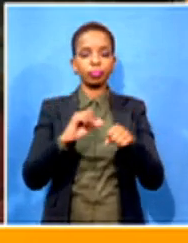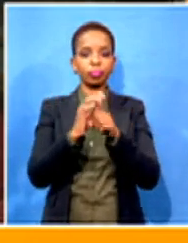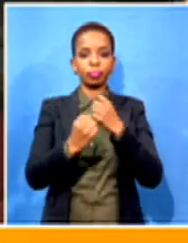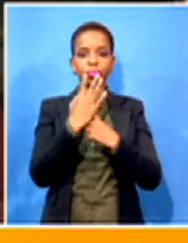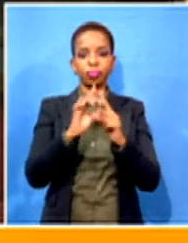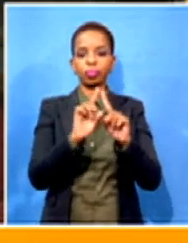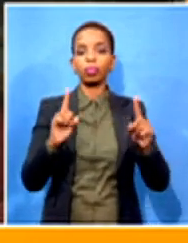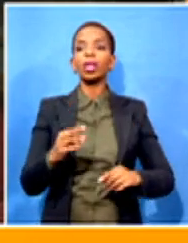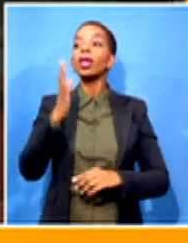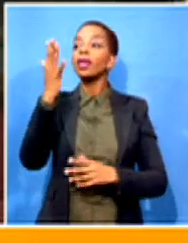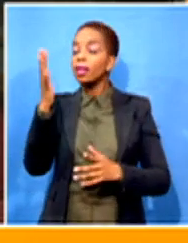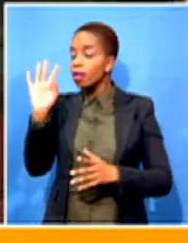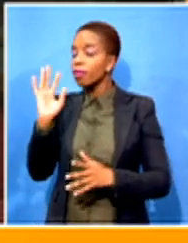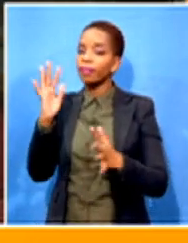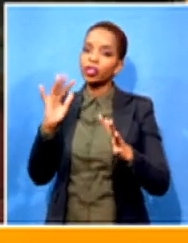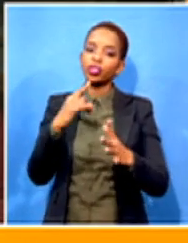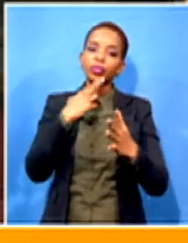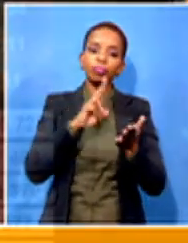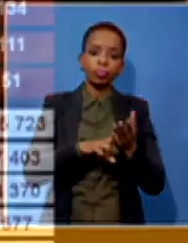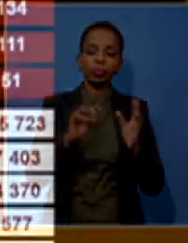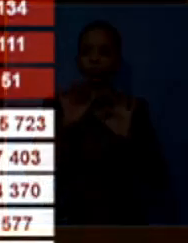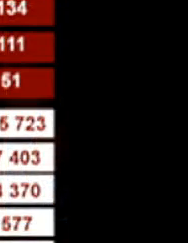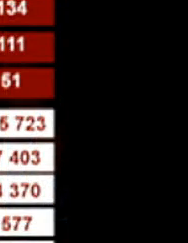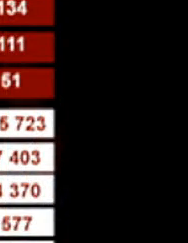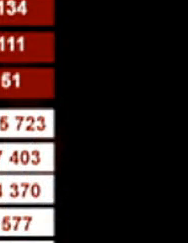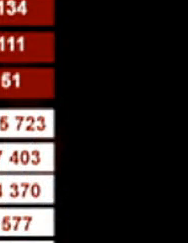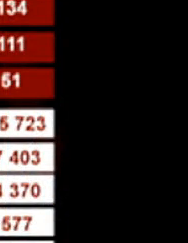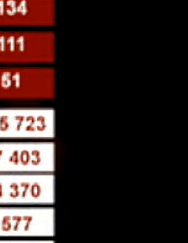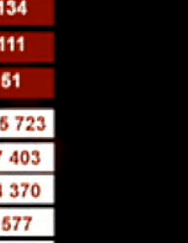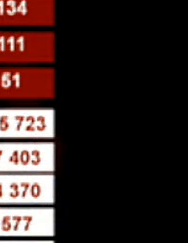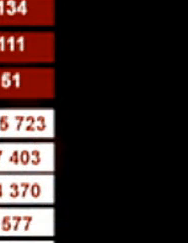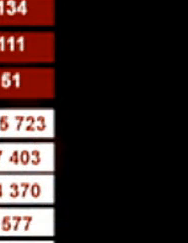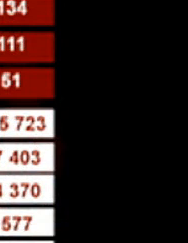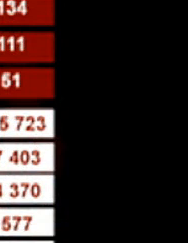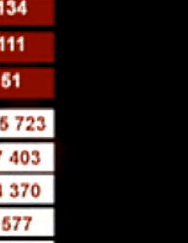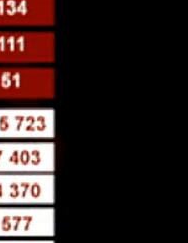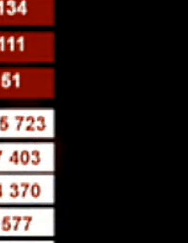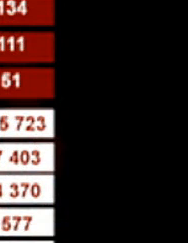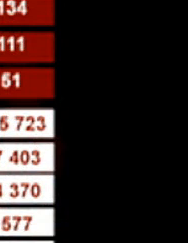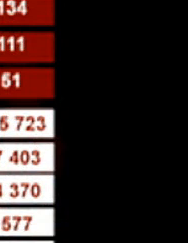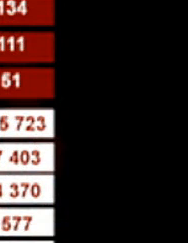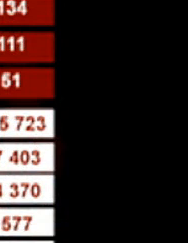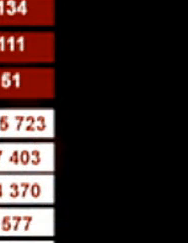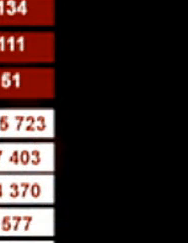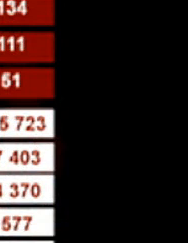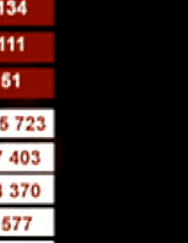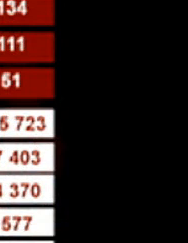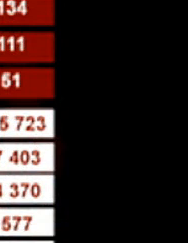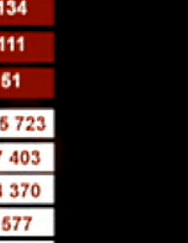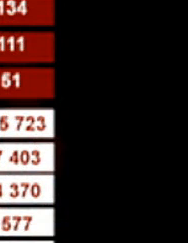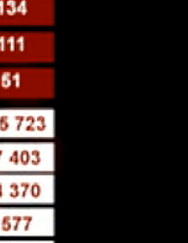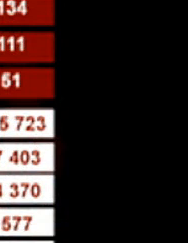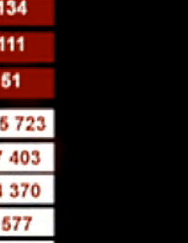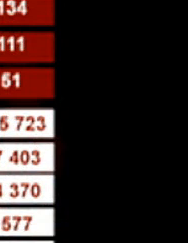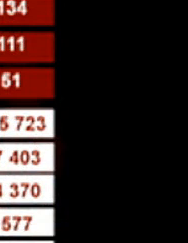been promising South Africans some more of those figures and graphics that were released last night. Very good one. We'll move away from this one. I think we've shown this